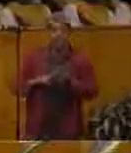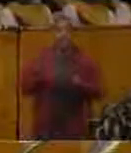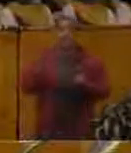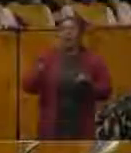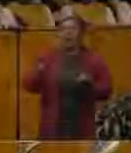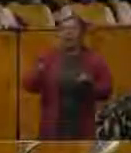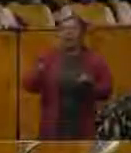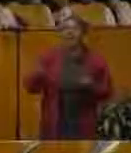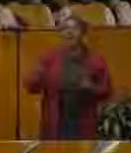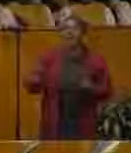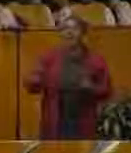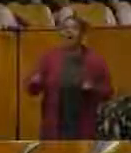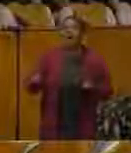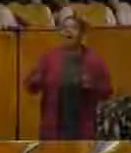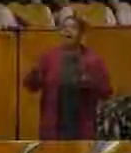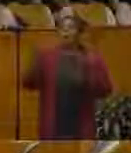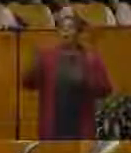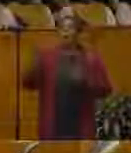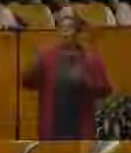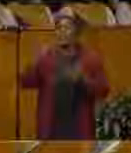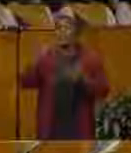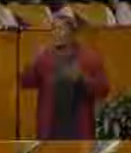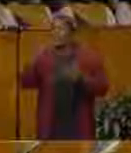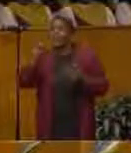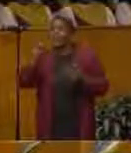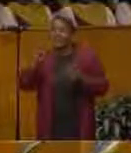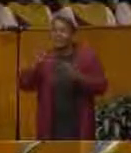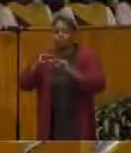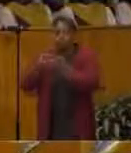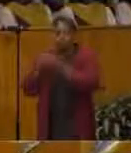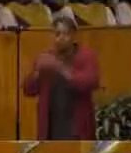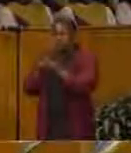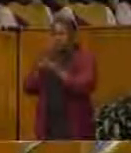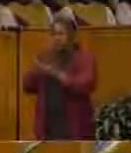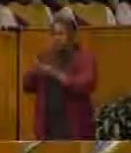How much are the links gonna get from you this year?